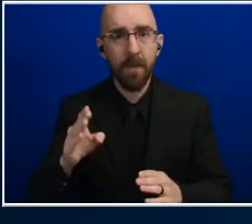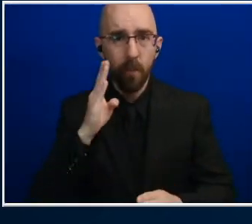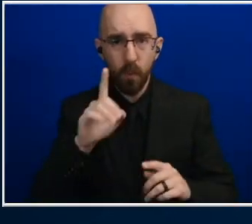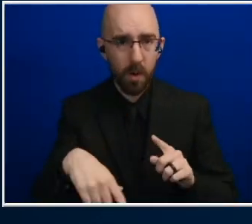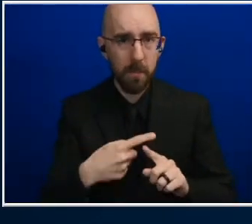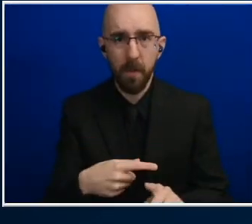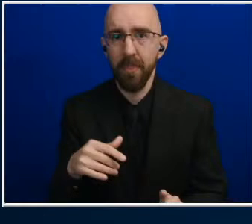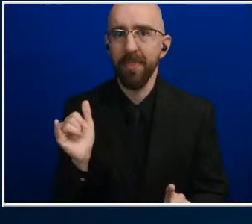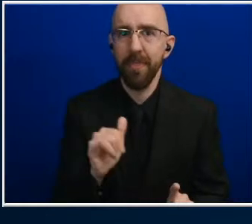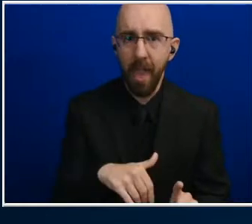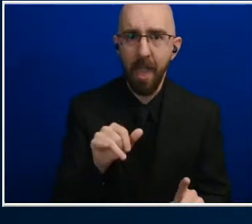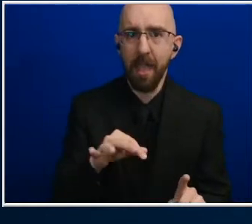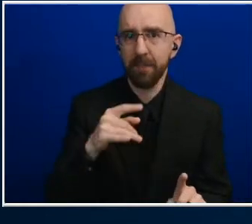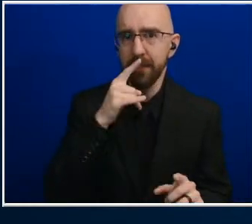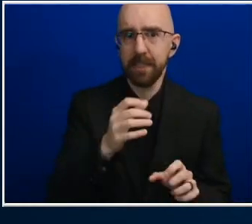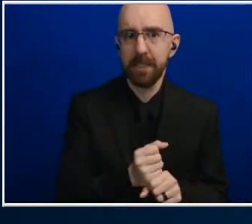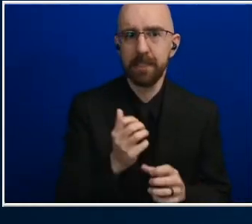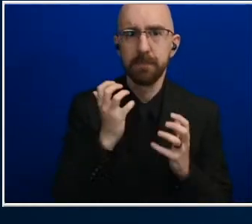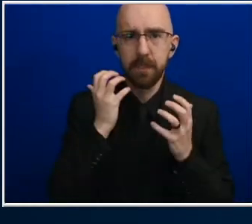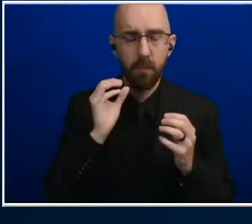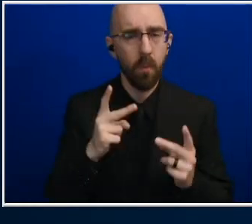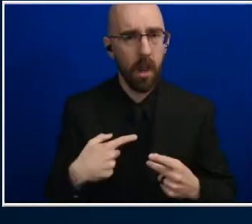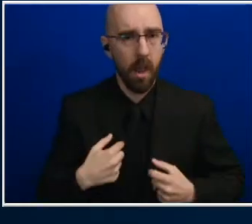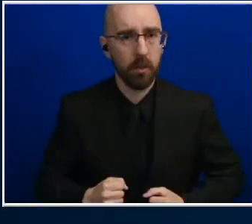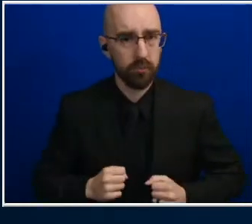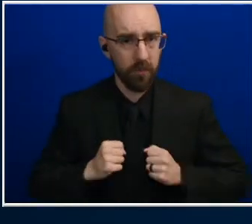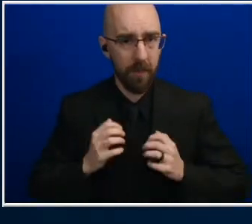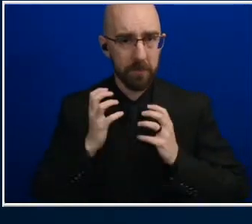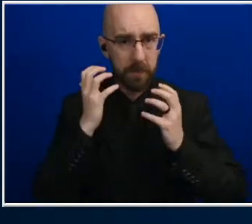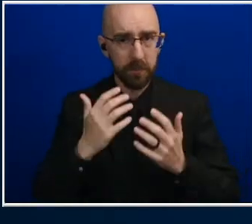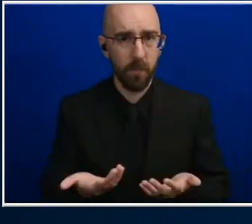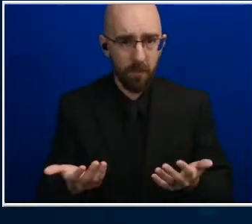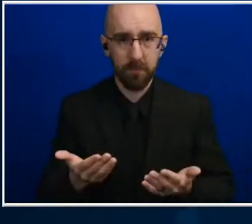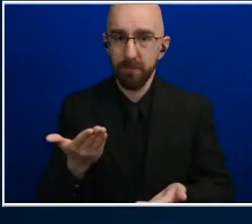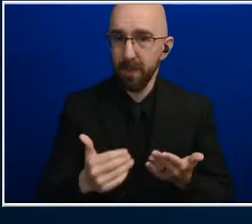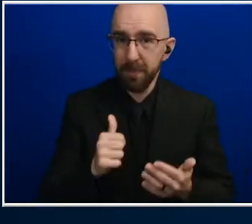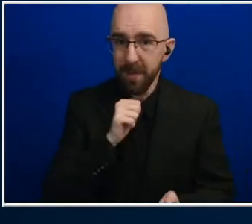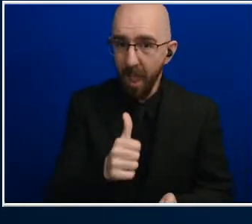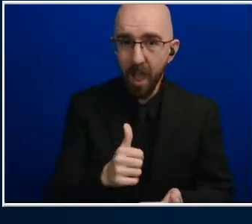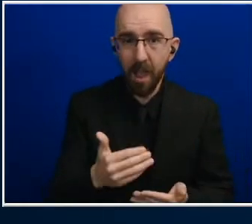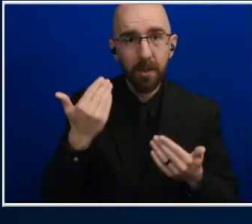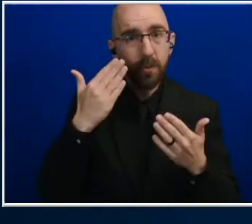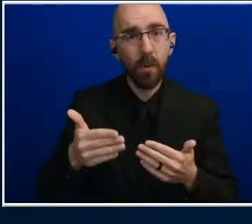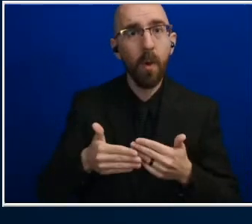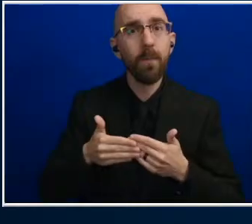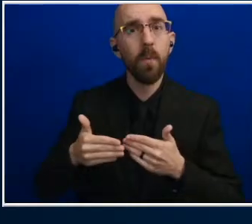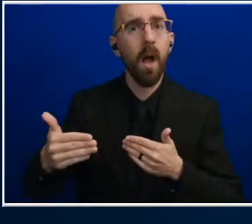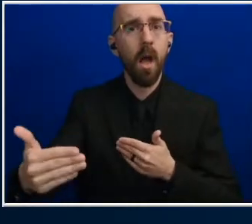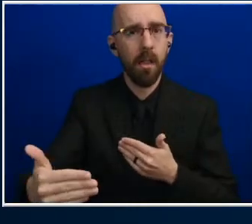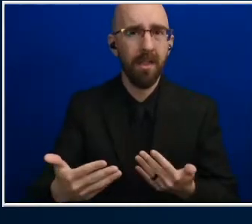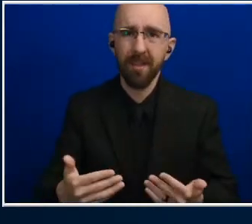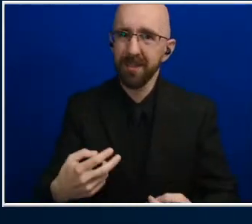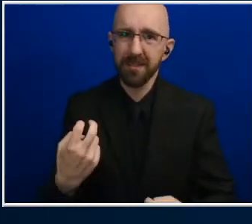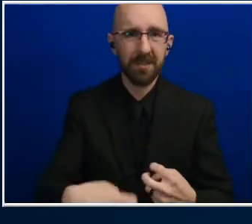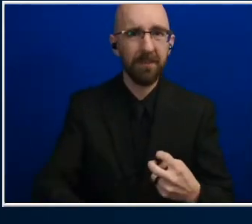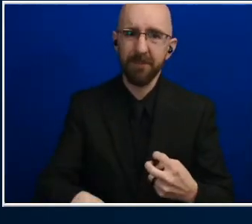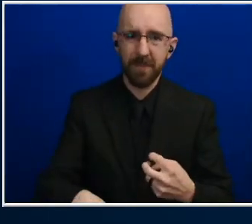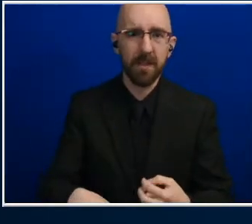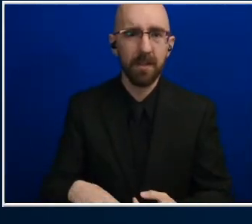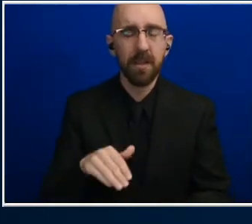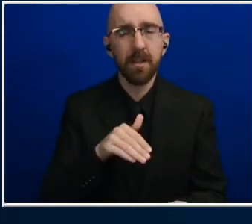gets measles. Okay, I survived the measles. Well, actually, maybe you didn't, and you won't know for quite a while. That's tough. Now, Dr.